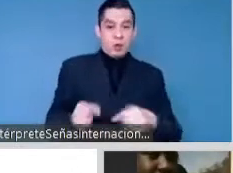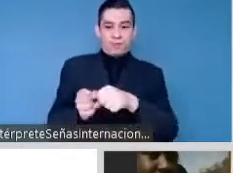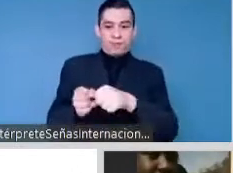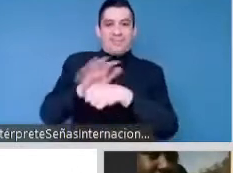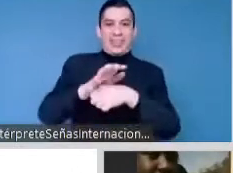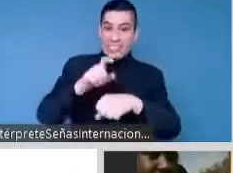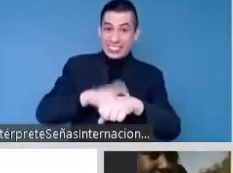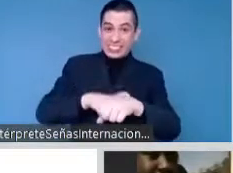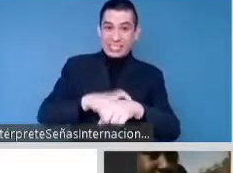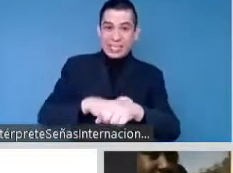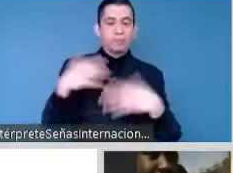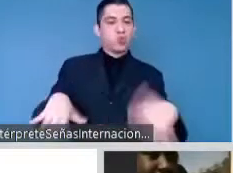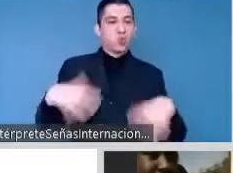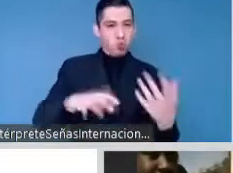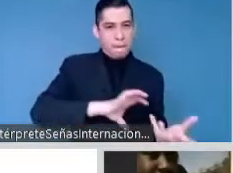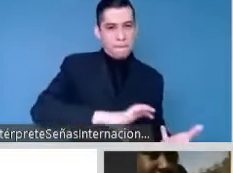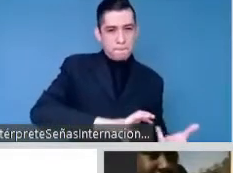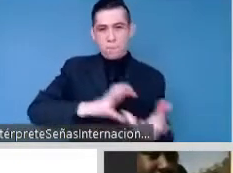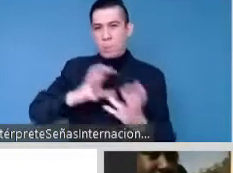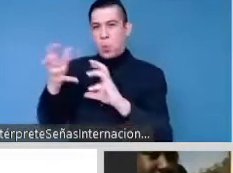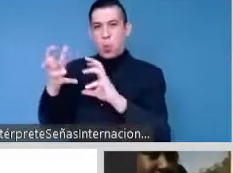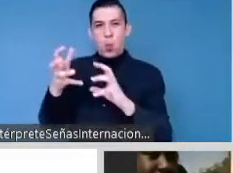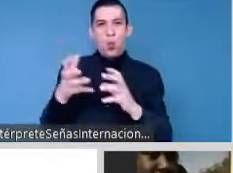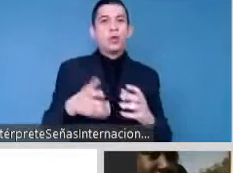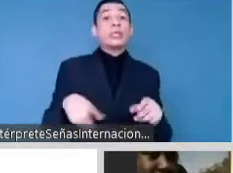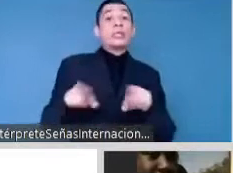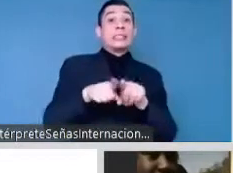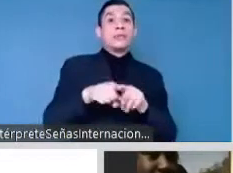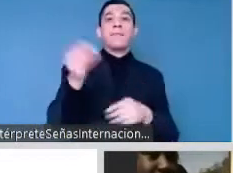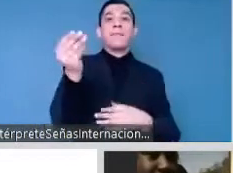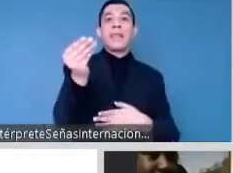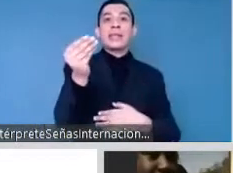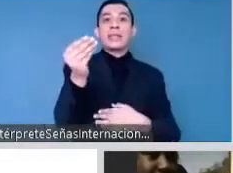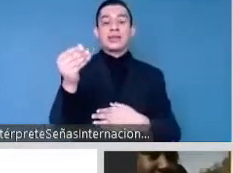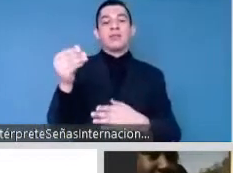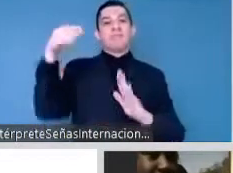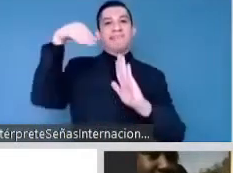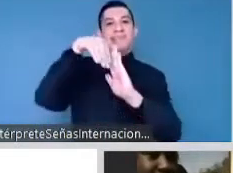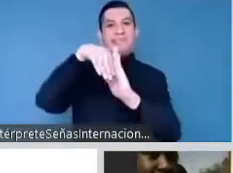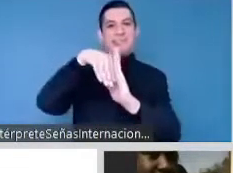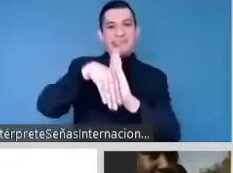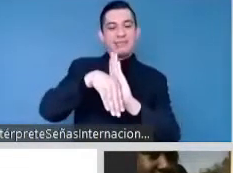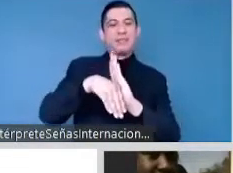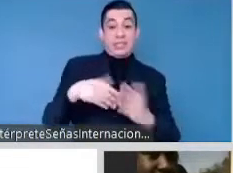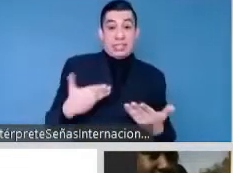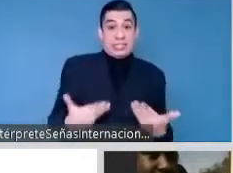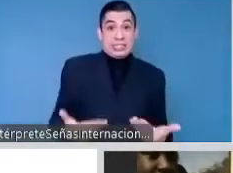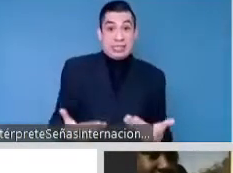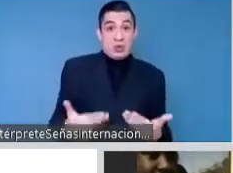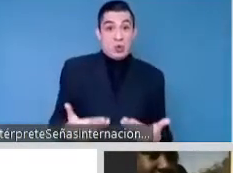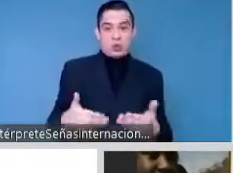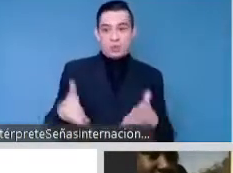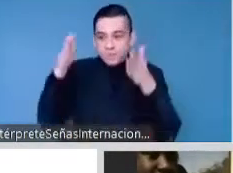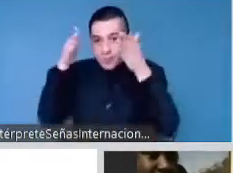is critical that Ukraine does not put gender agenda out of focus. As long as women, peace